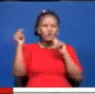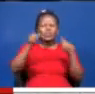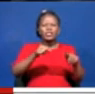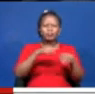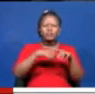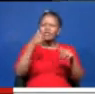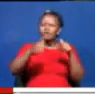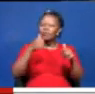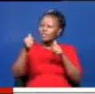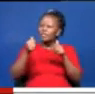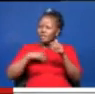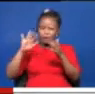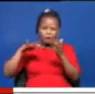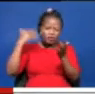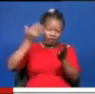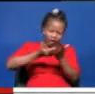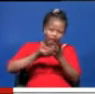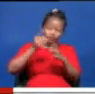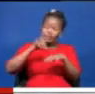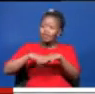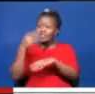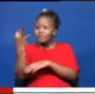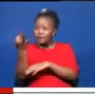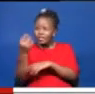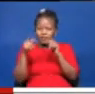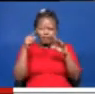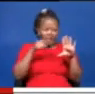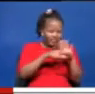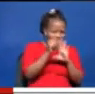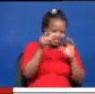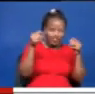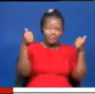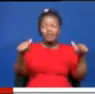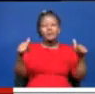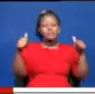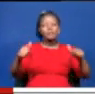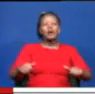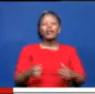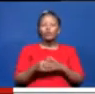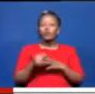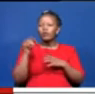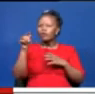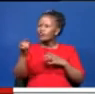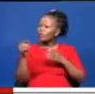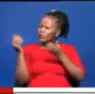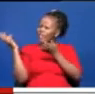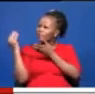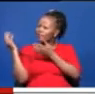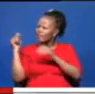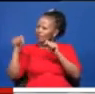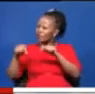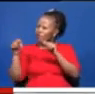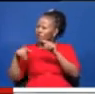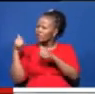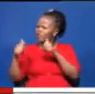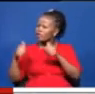saa 9, lakini bado tujaingia. Una matarajio yako ni yapi siku ya leo? Matarajio yangu